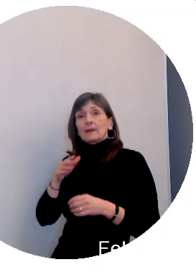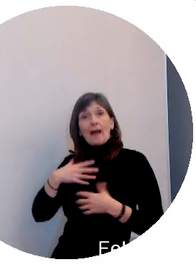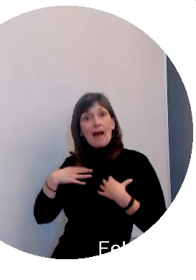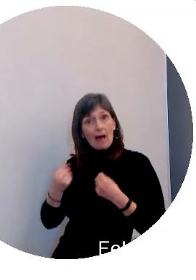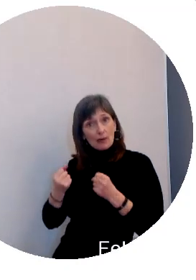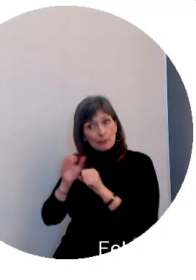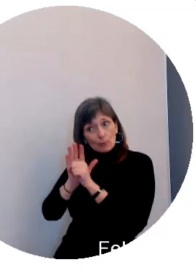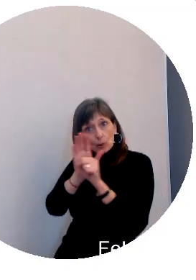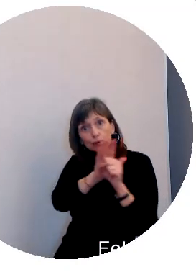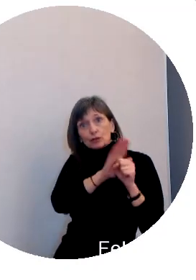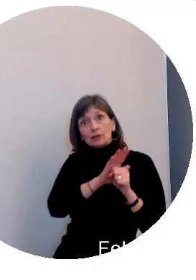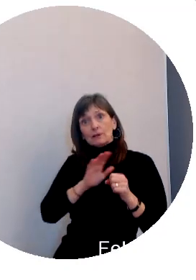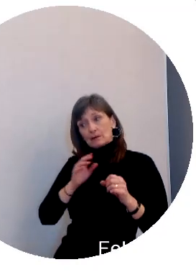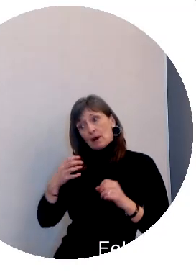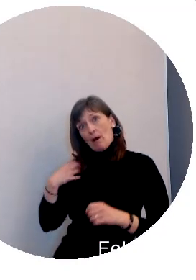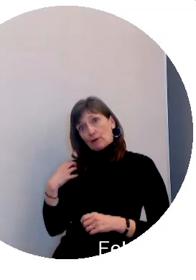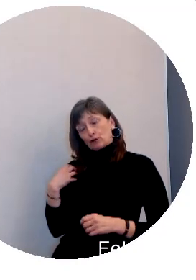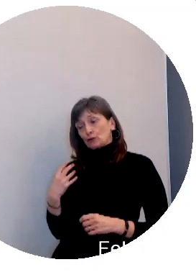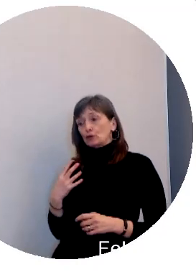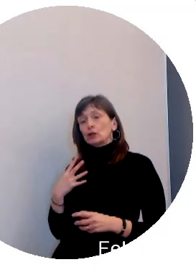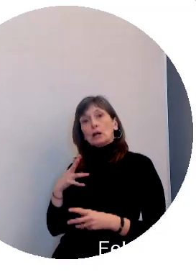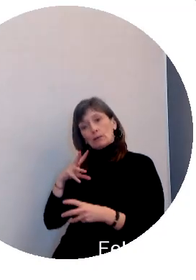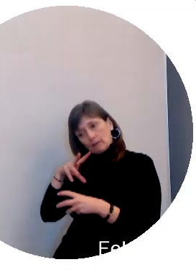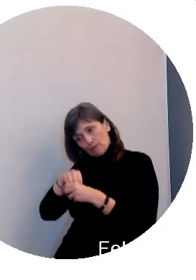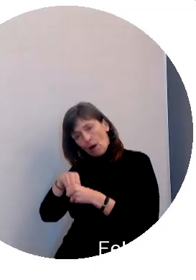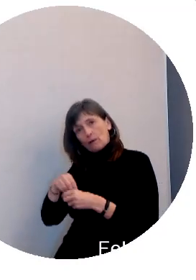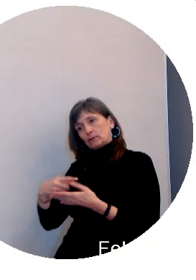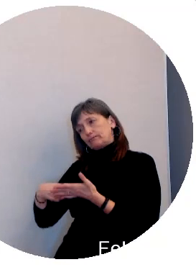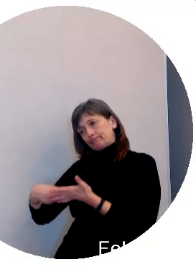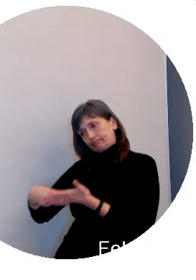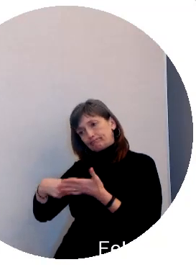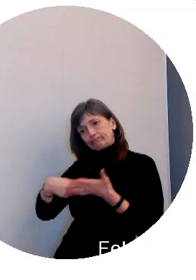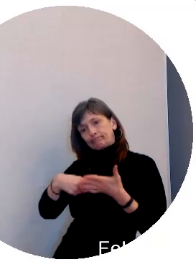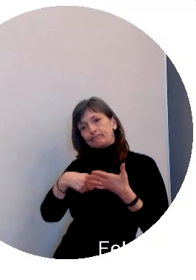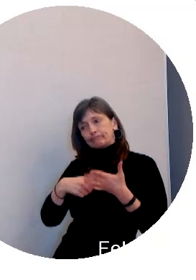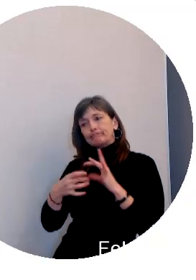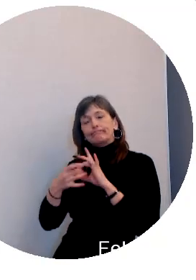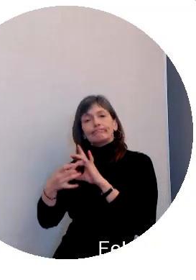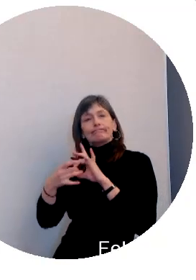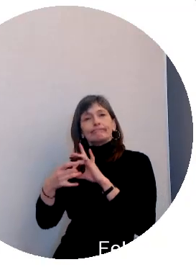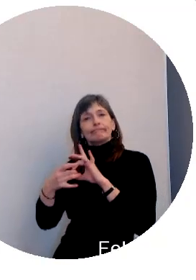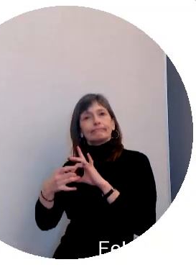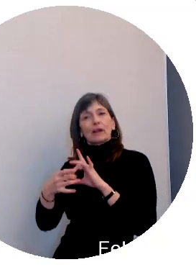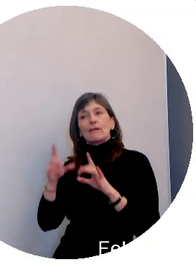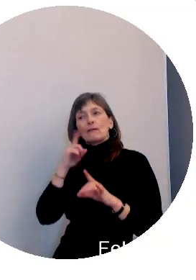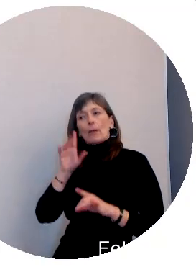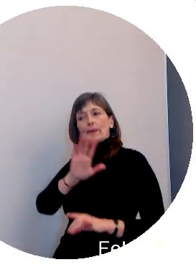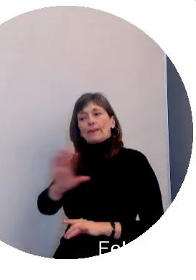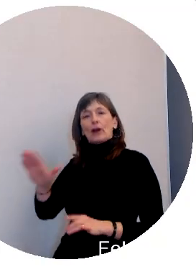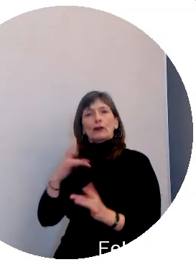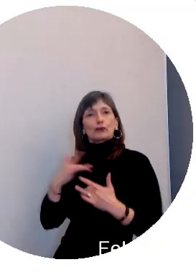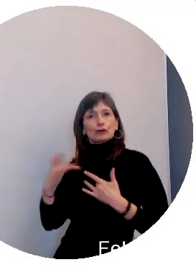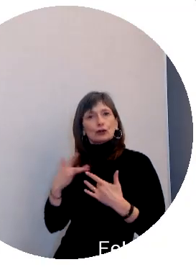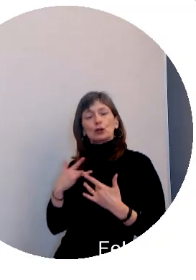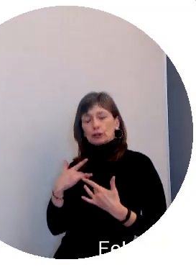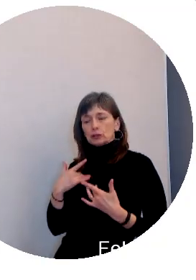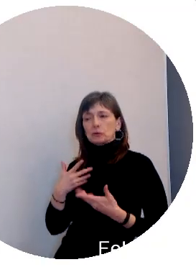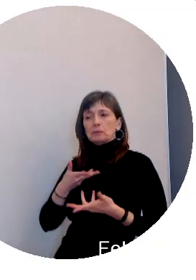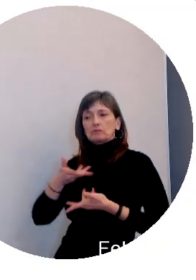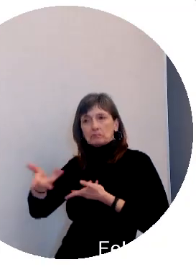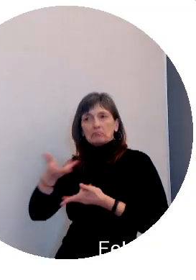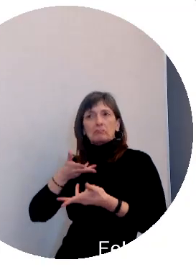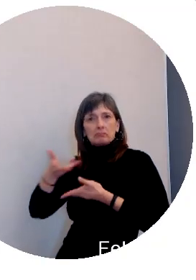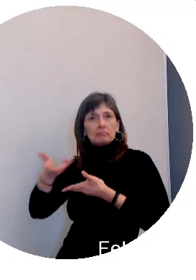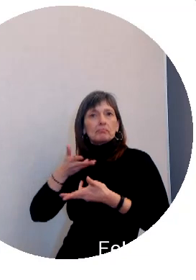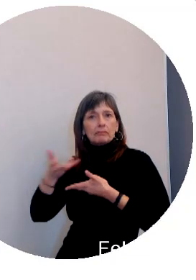promotion liaison consultants, reaffirming our commitment to collaborate on areas of mutual concern with Ms. Shepherd's provincial